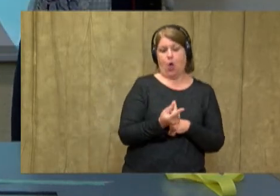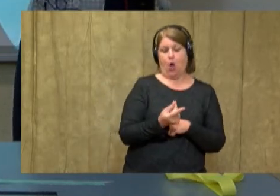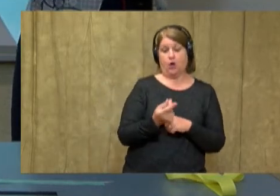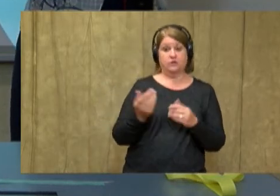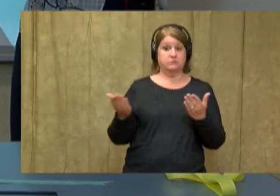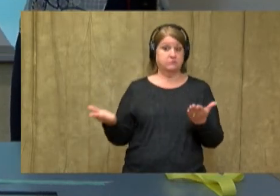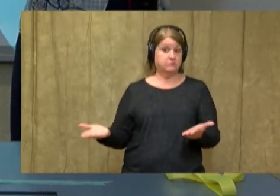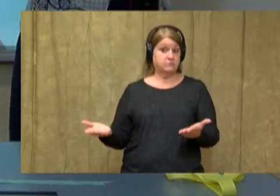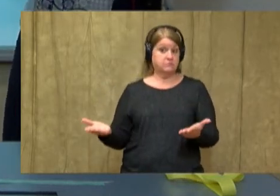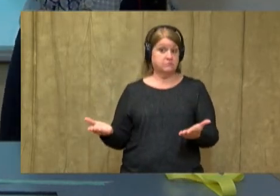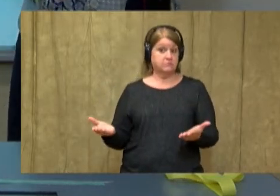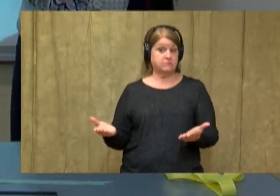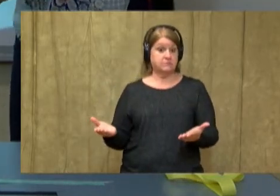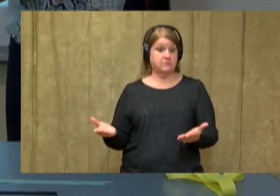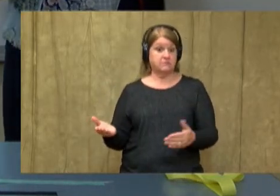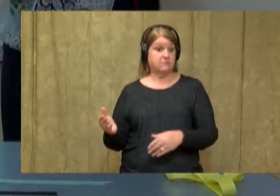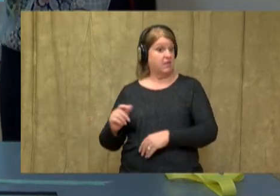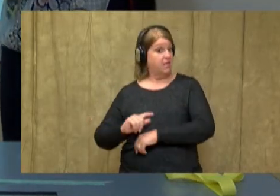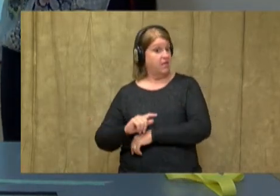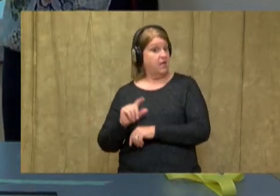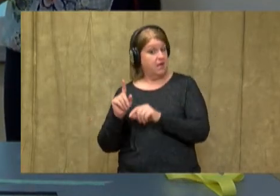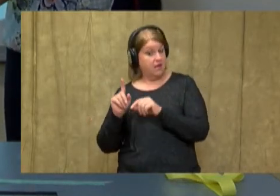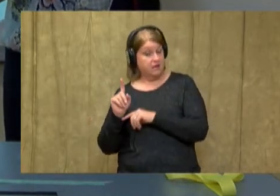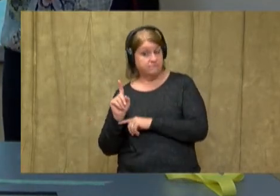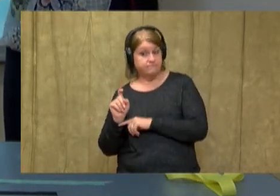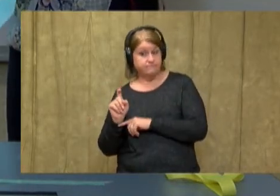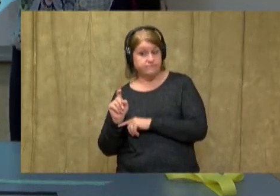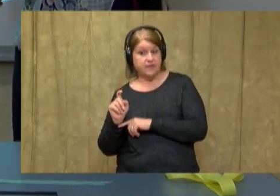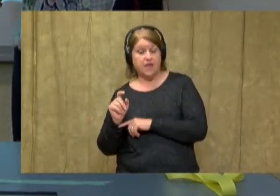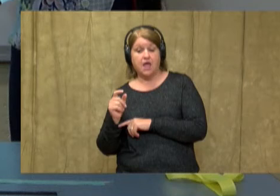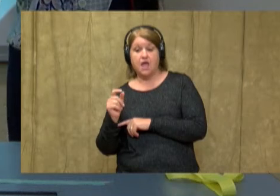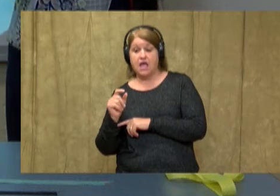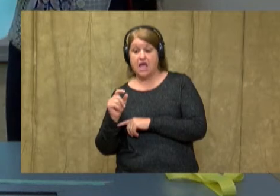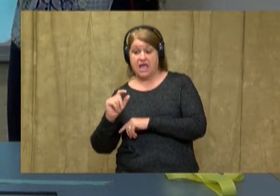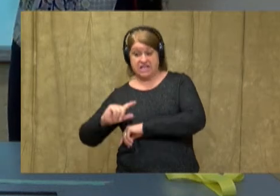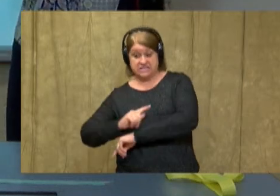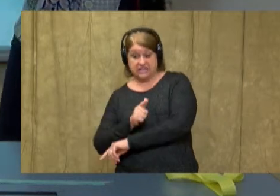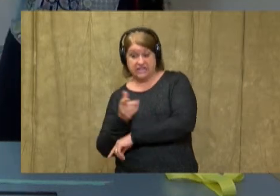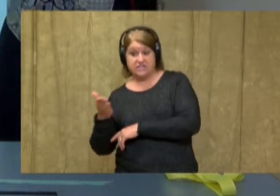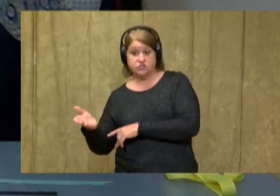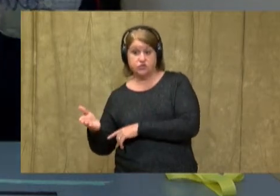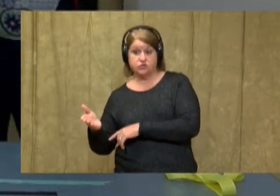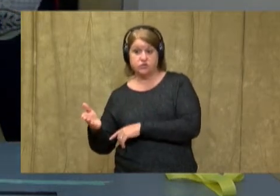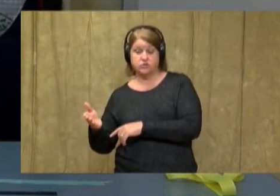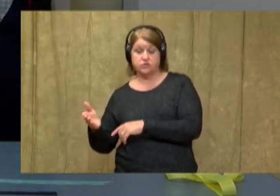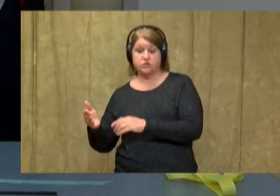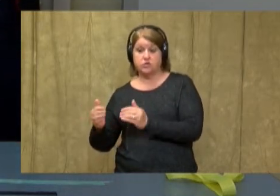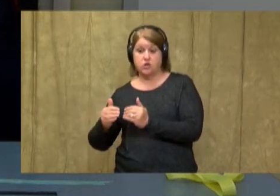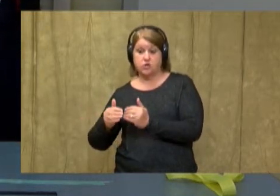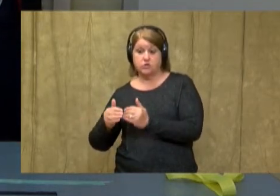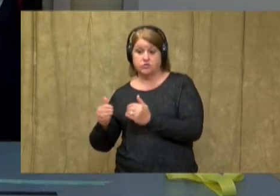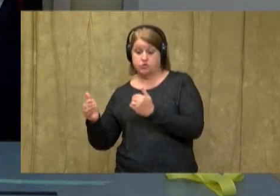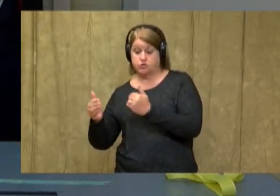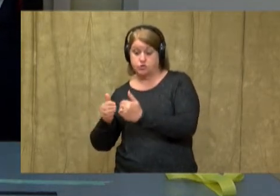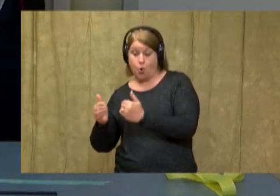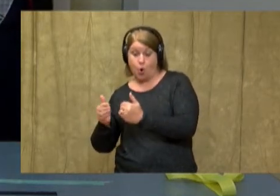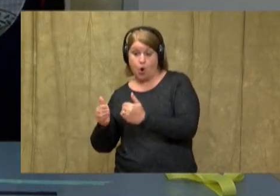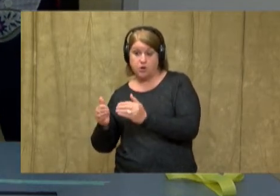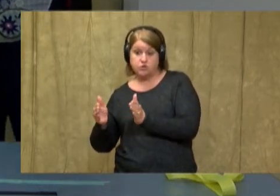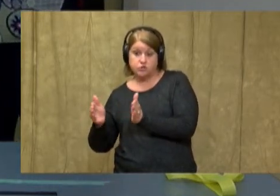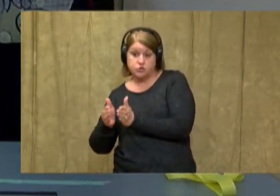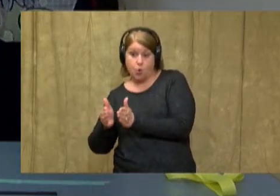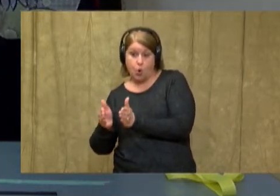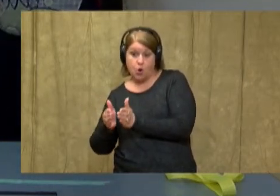Is this lizard, starting right here, is its length shorter than the